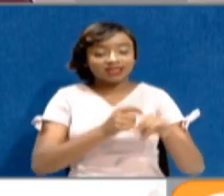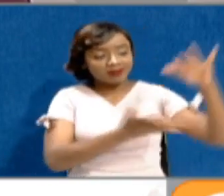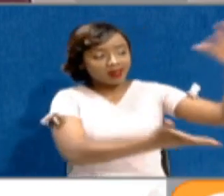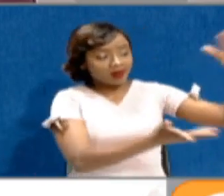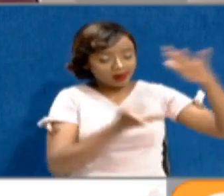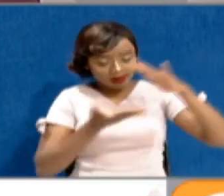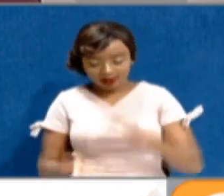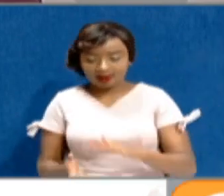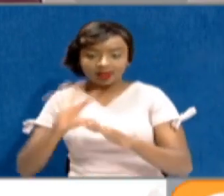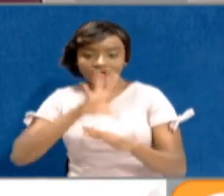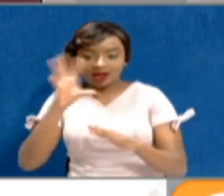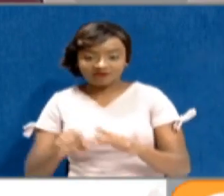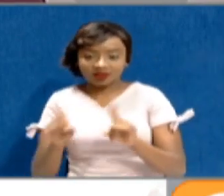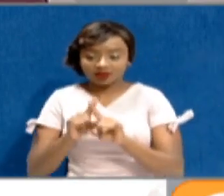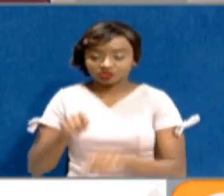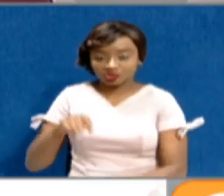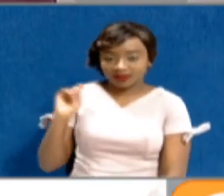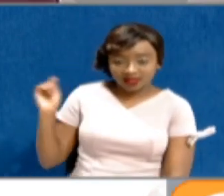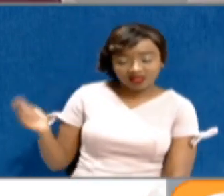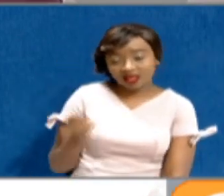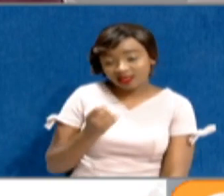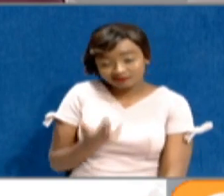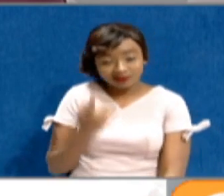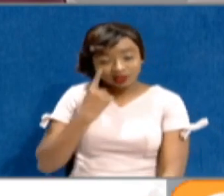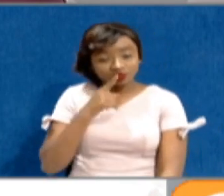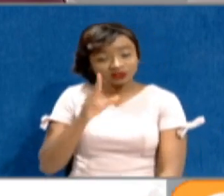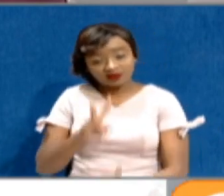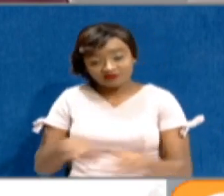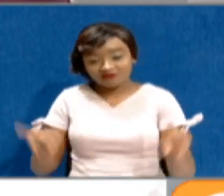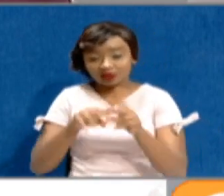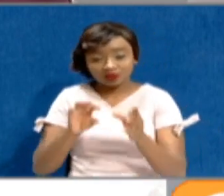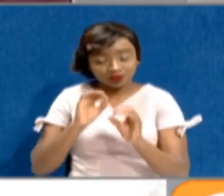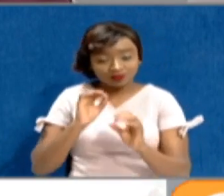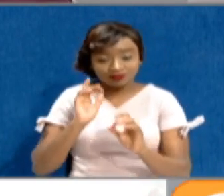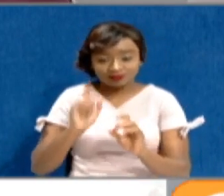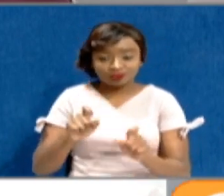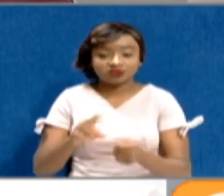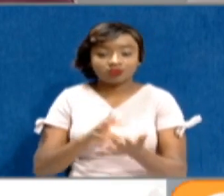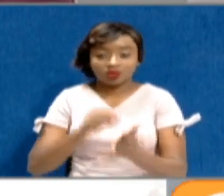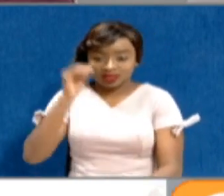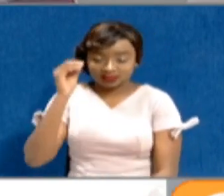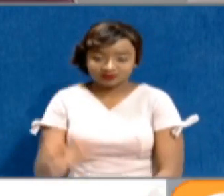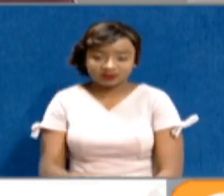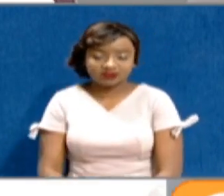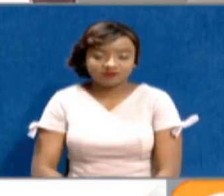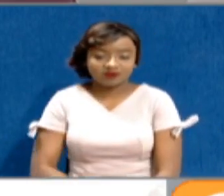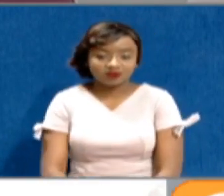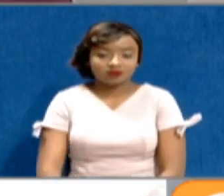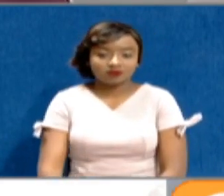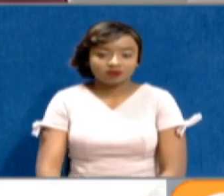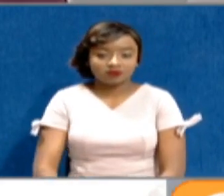the US to Africa and to a Kenyan country? And you can see there would have to be a markup price at that point.